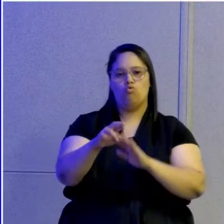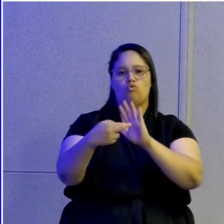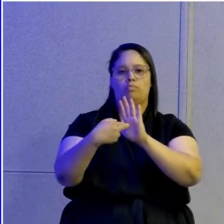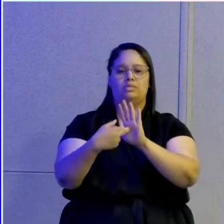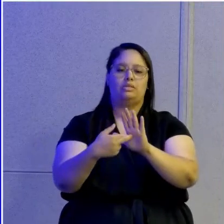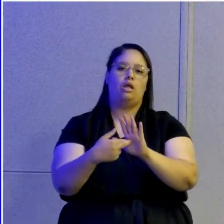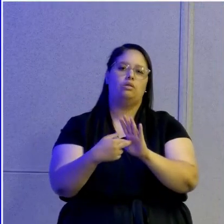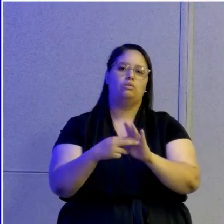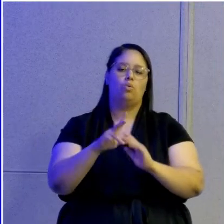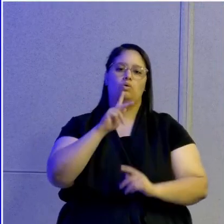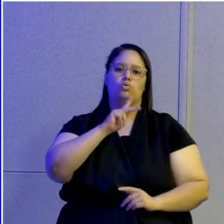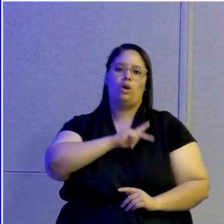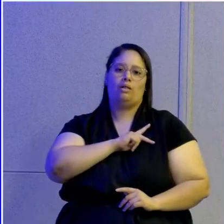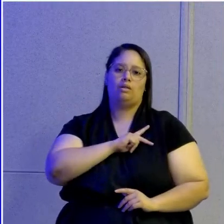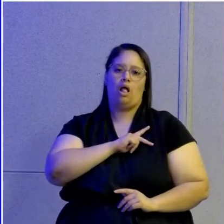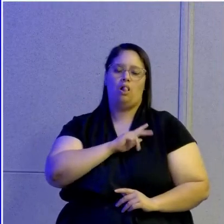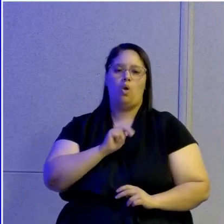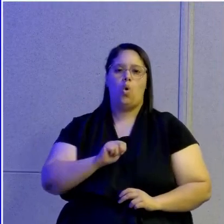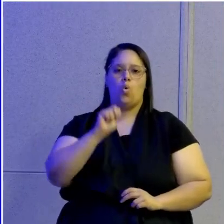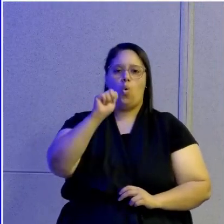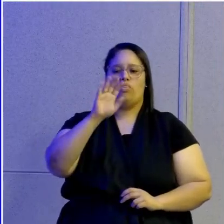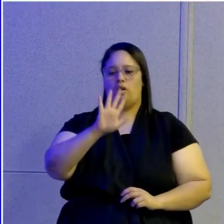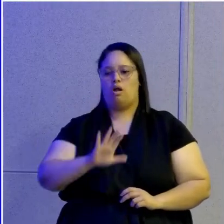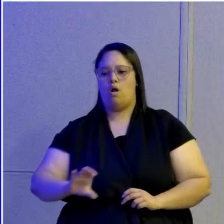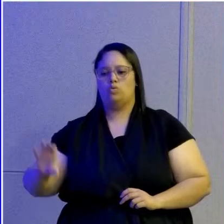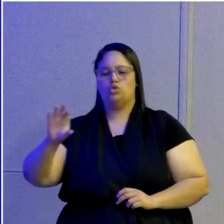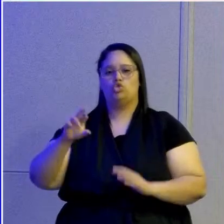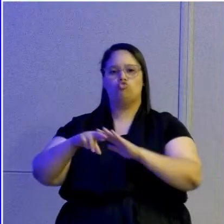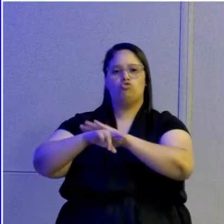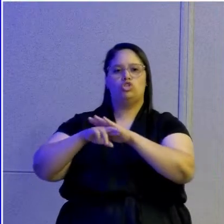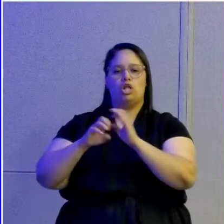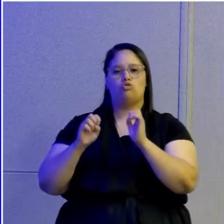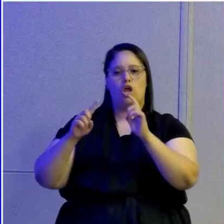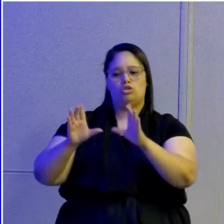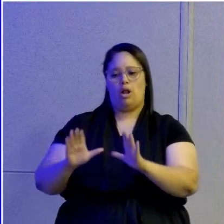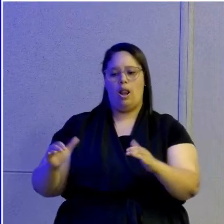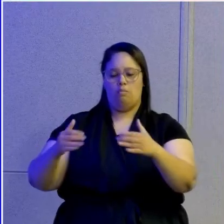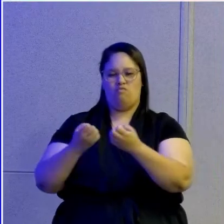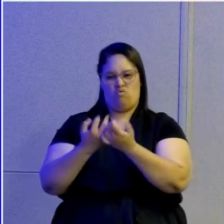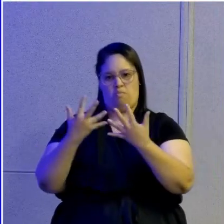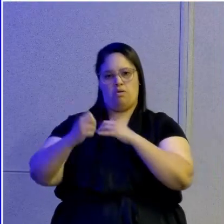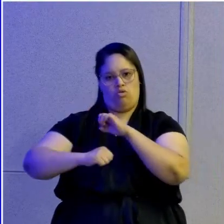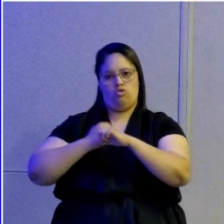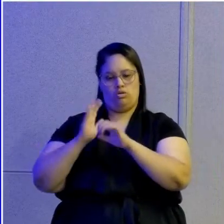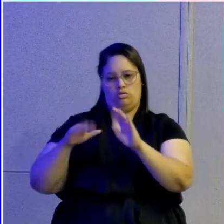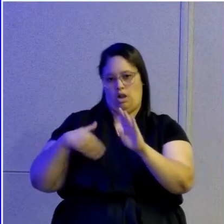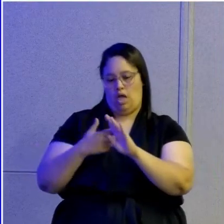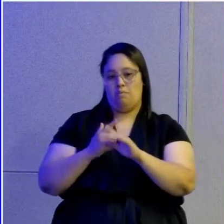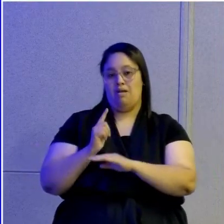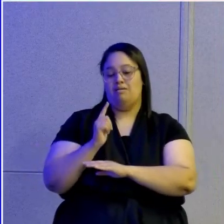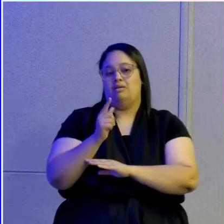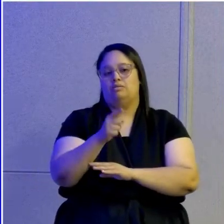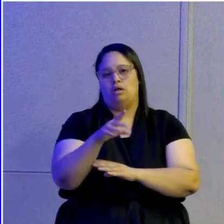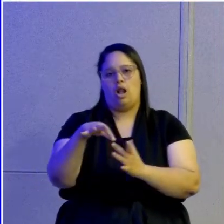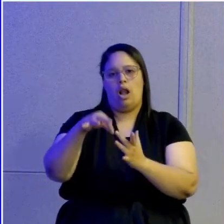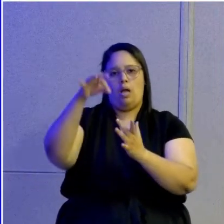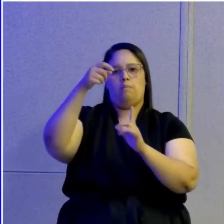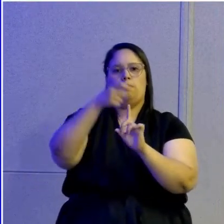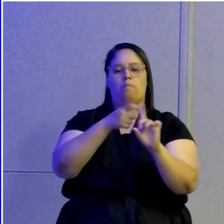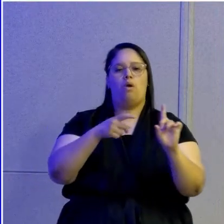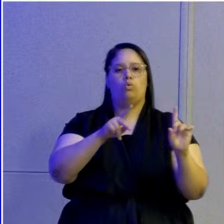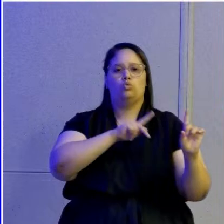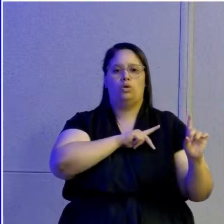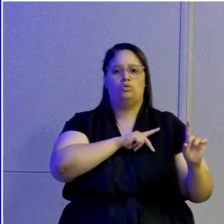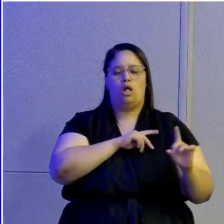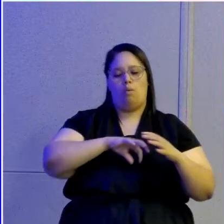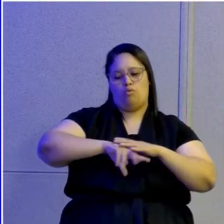represented KwaZulu-Natal, Northern Coast Regional Education Convener for several years. She was later elected as the